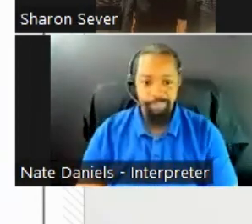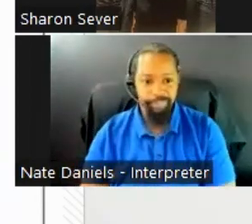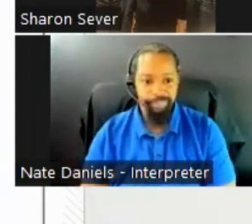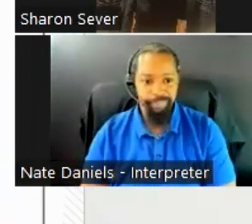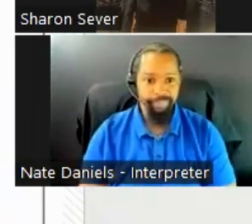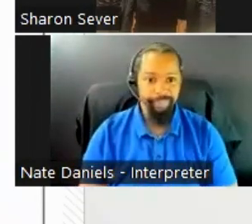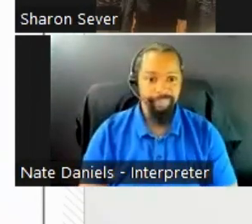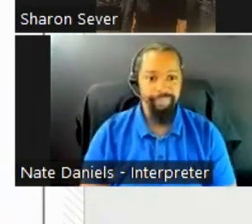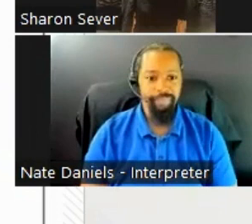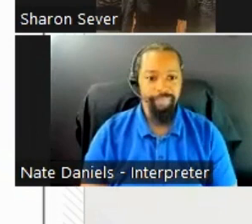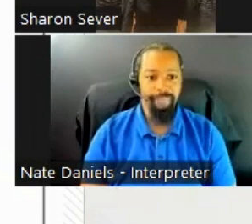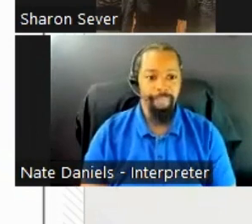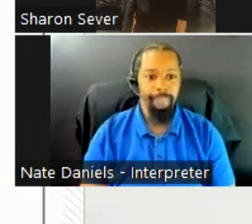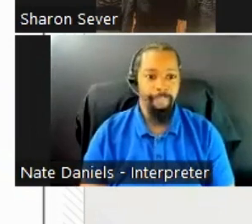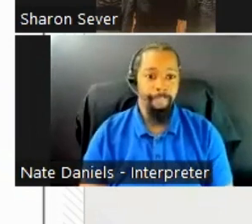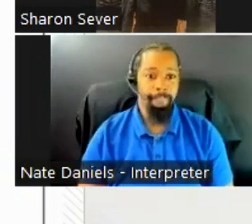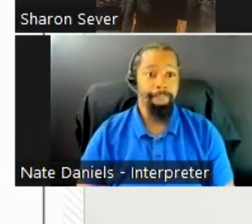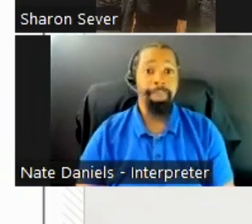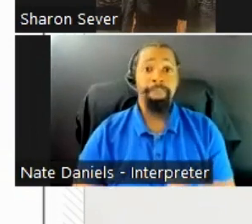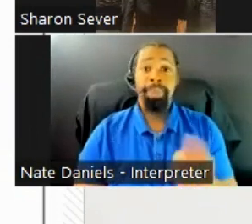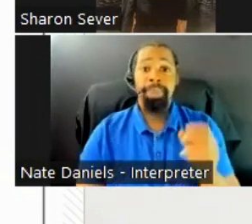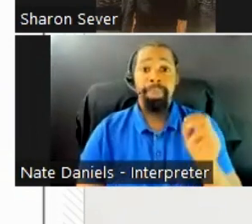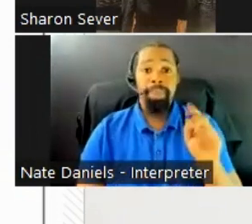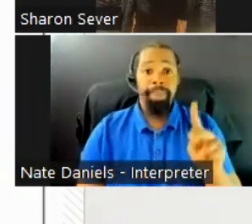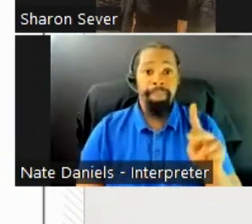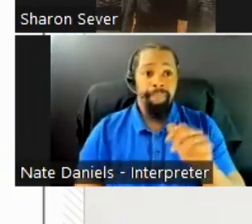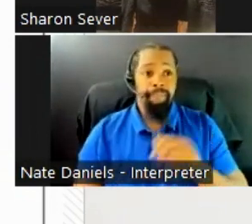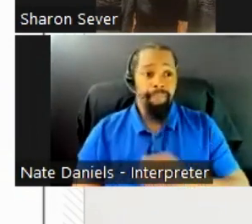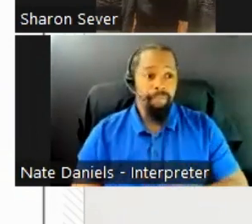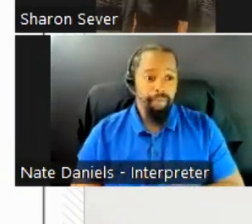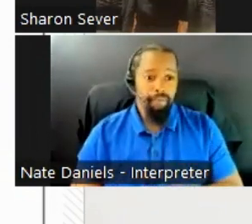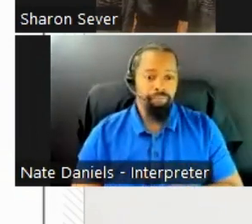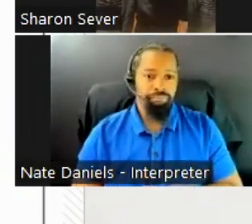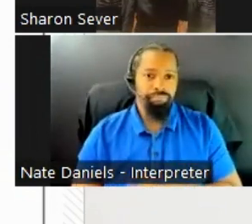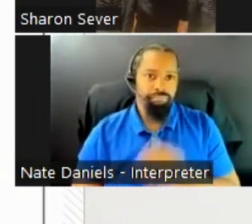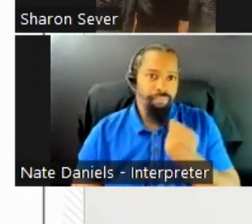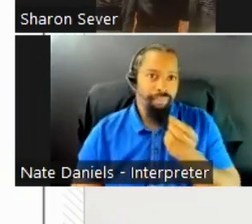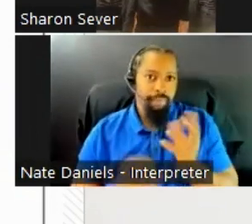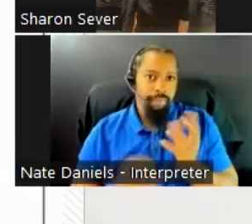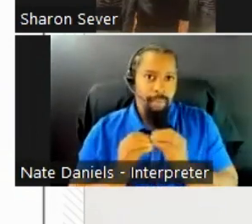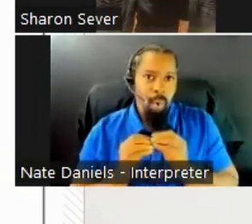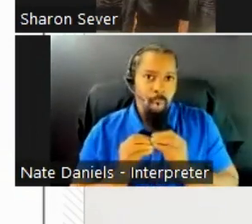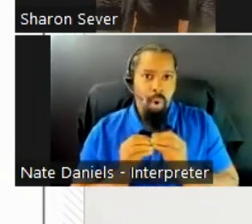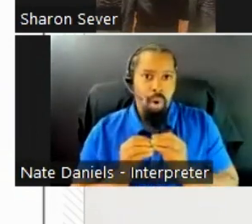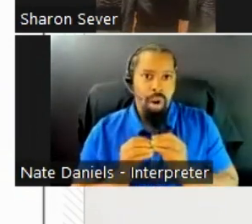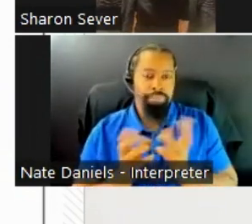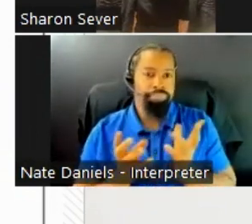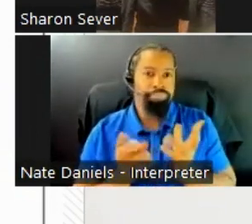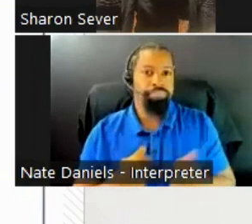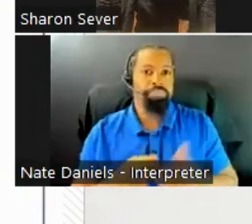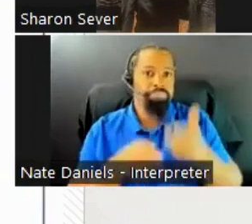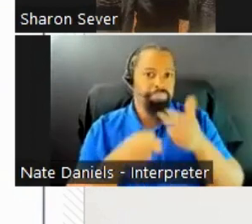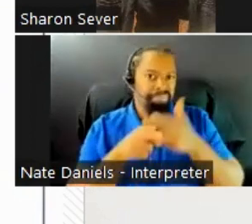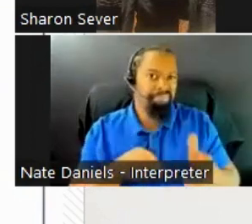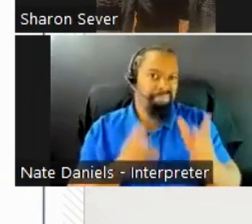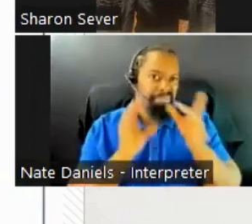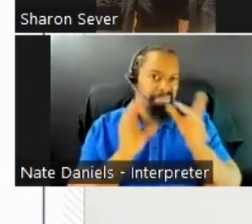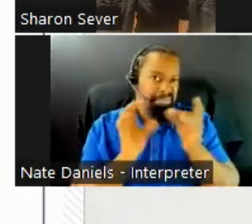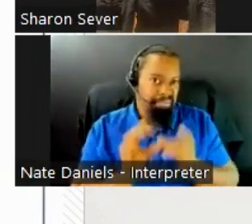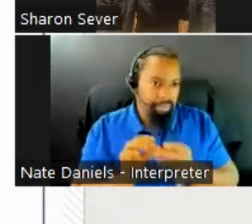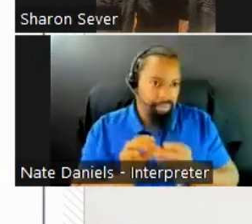Okay, so a couple other quick things to mention, and then we'll get to our special guest. We will continue to do our Dream Job